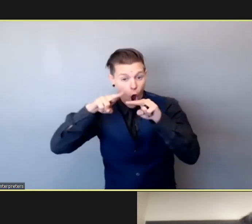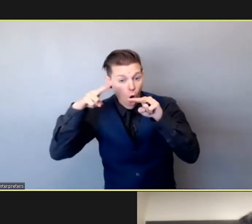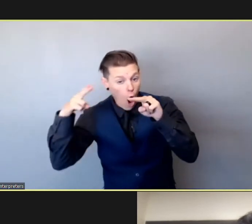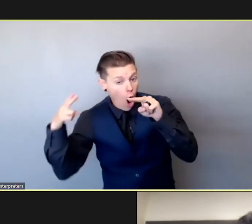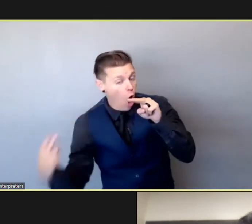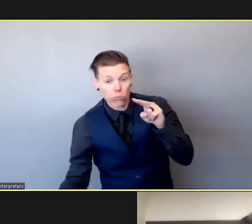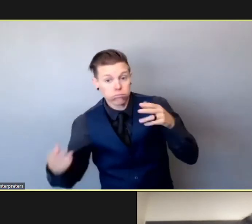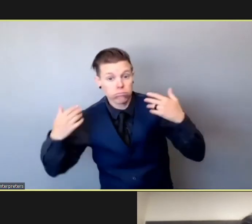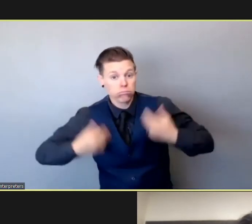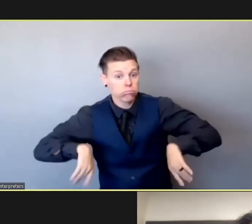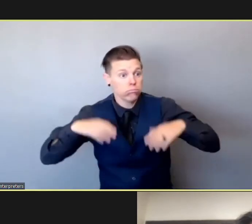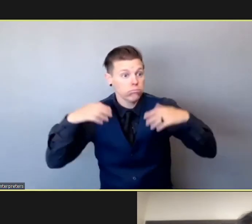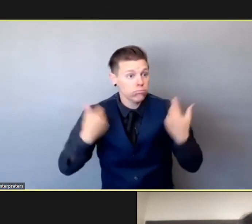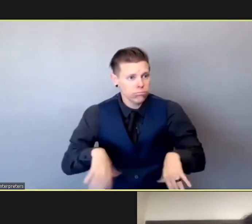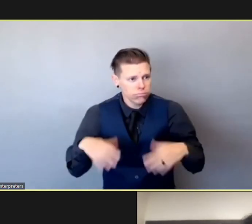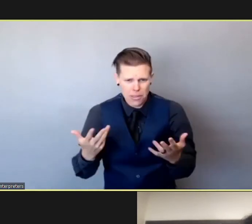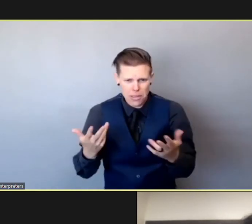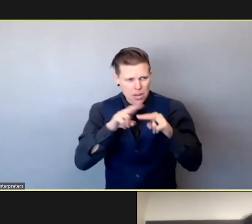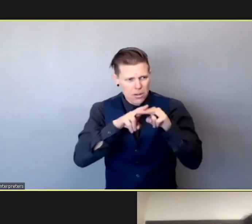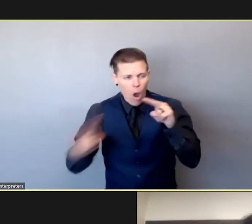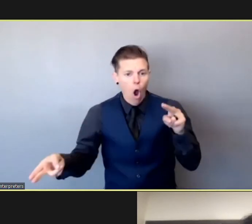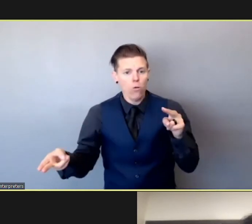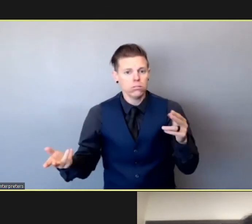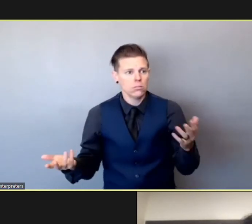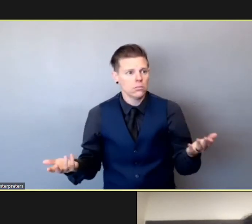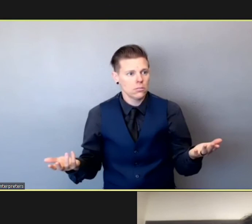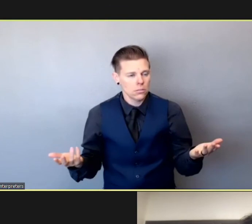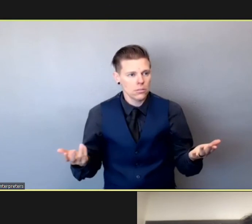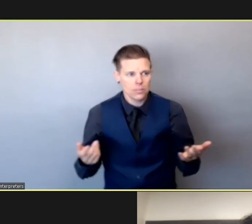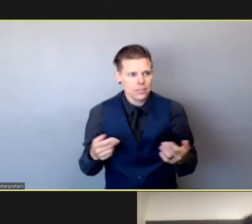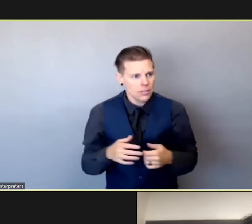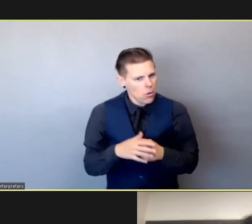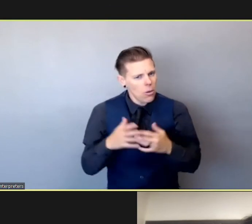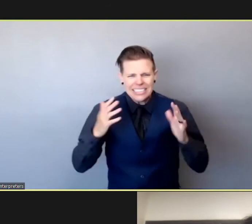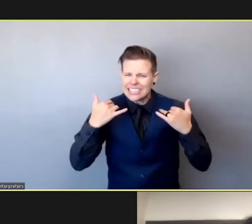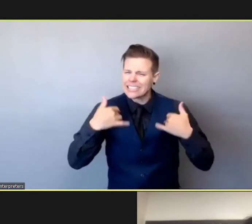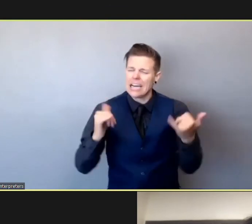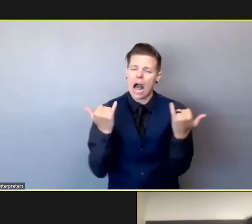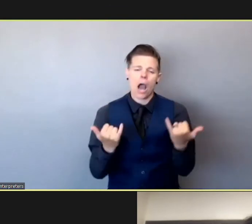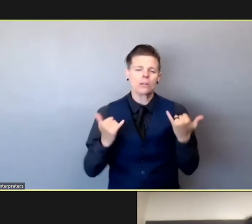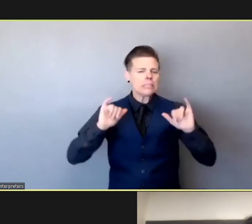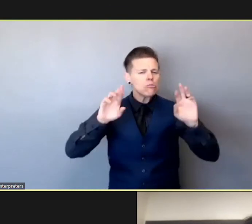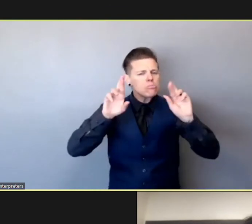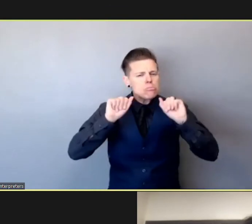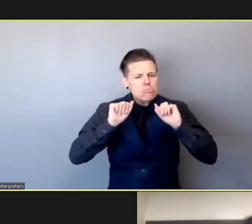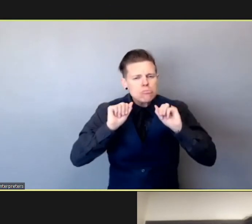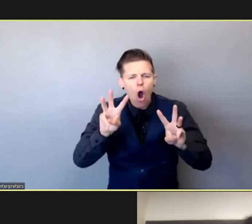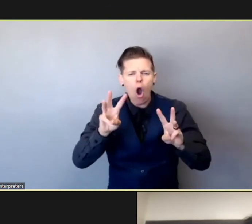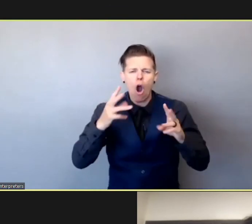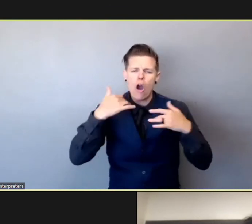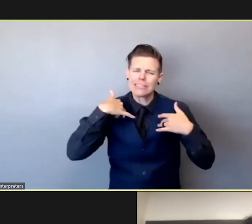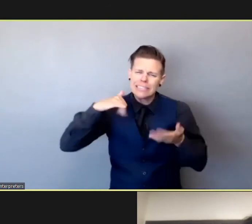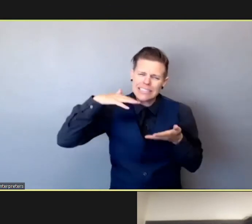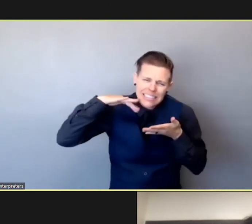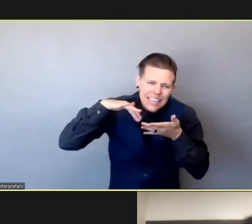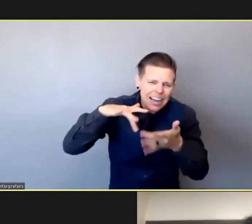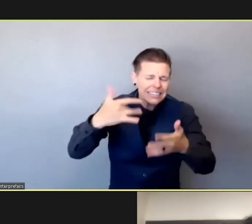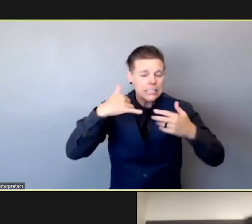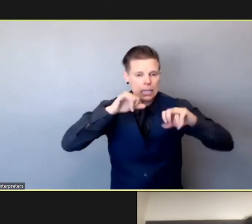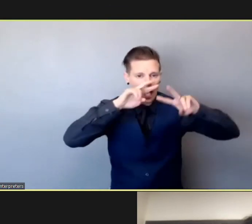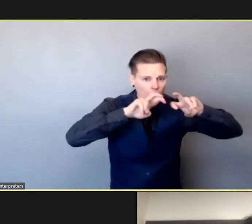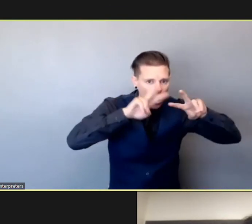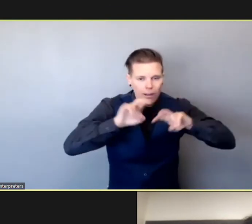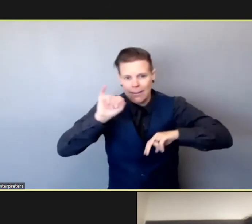seeing that. So I guess the answer to the question is we're digging deeper right now to understand it more. And if you're worried, I